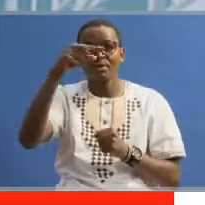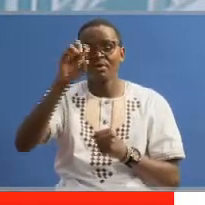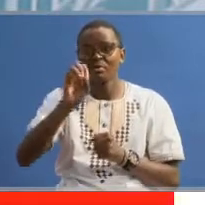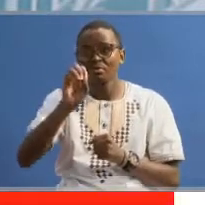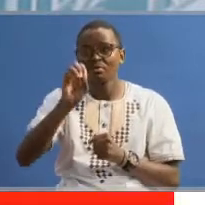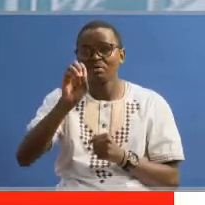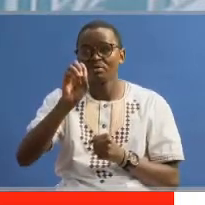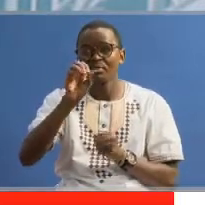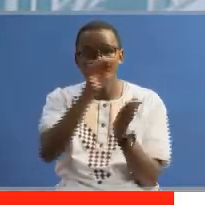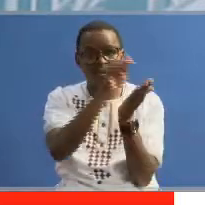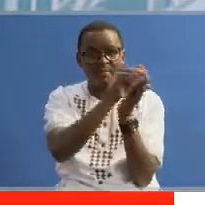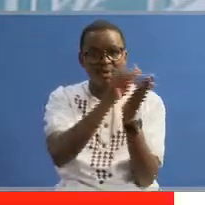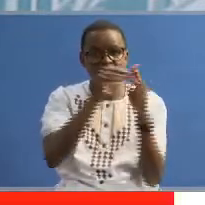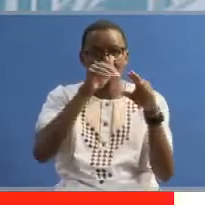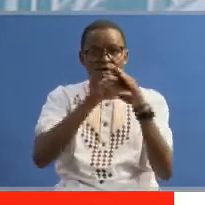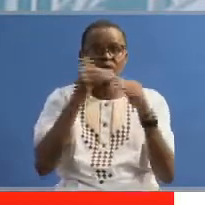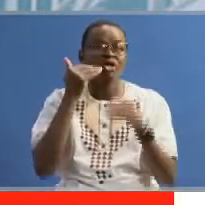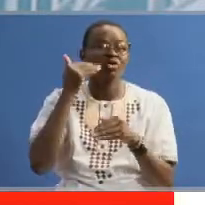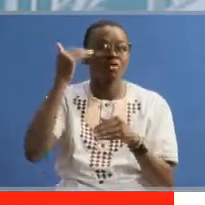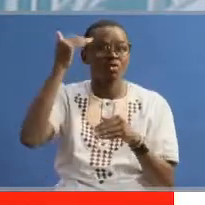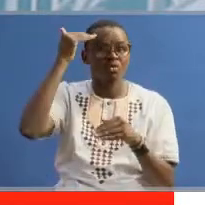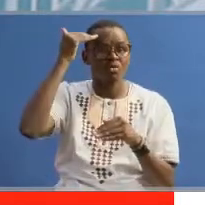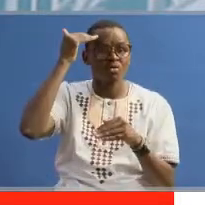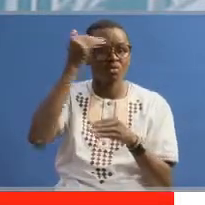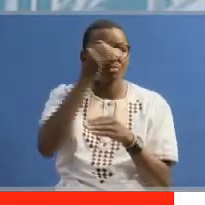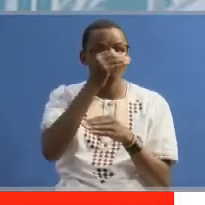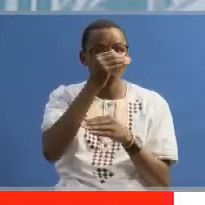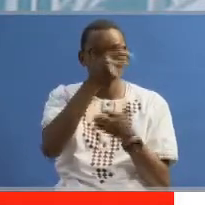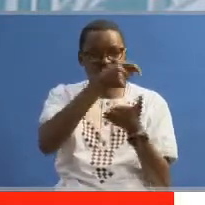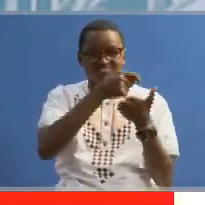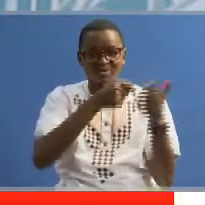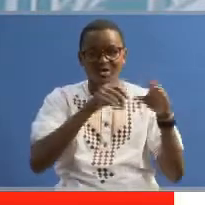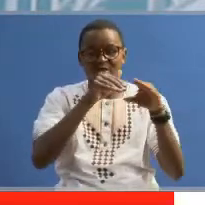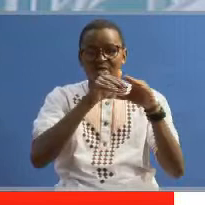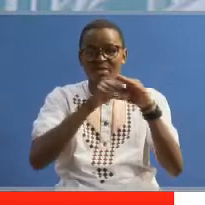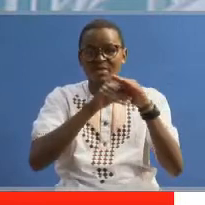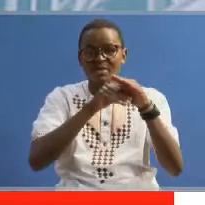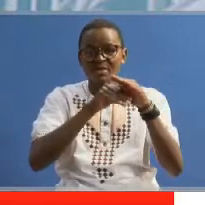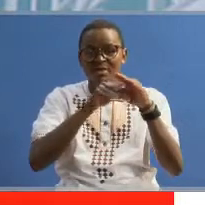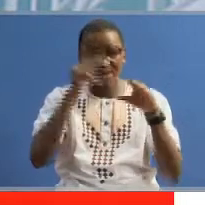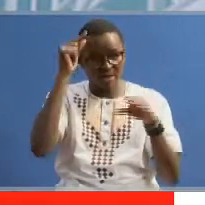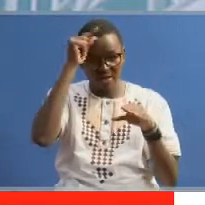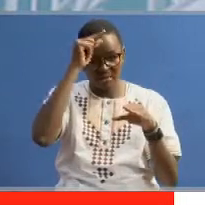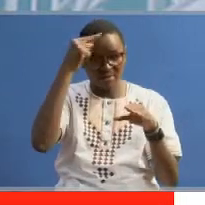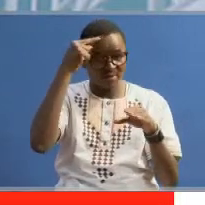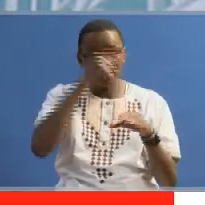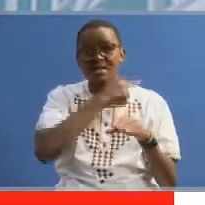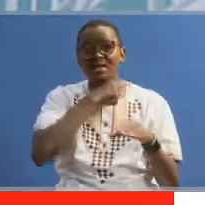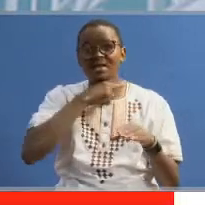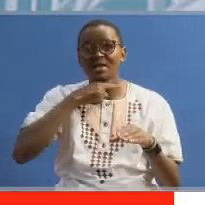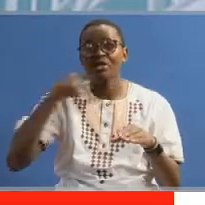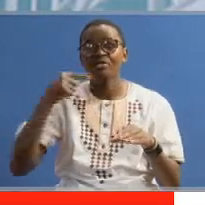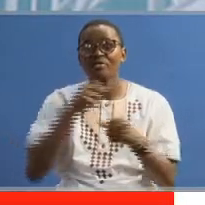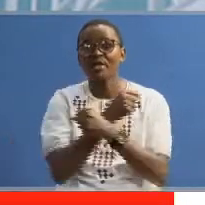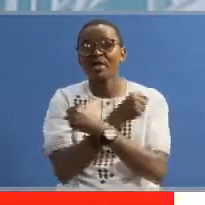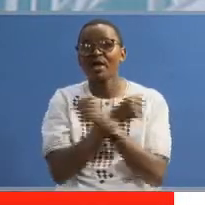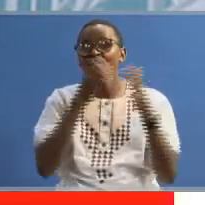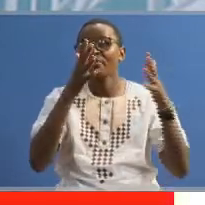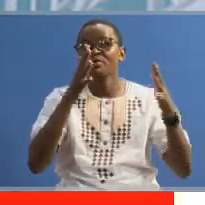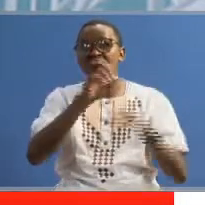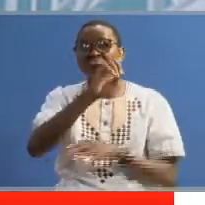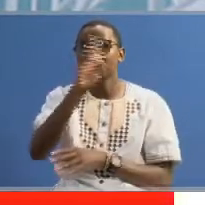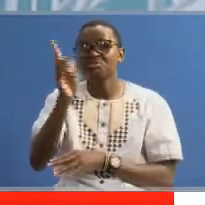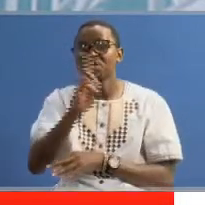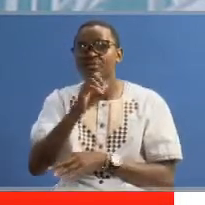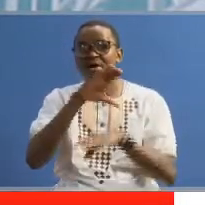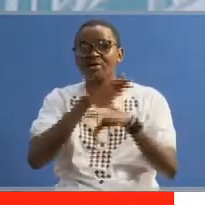a petition in court to sue the government for the killings of their loved ones, and they have never